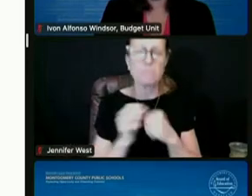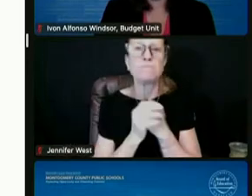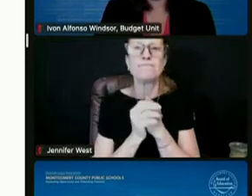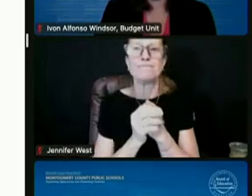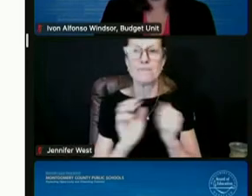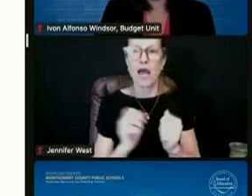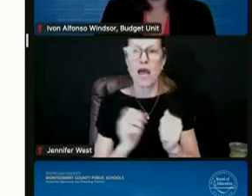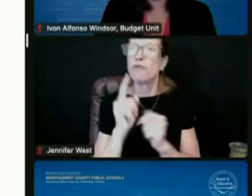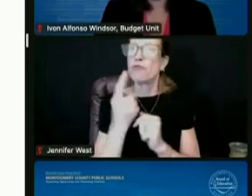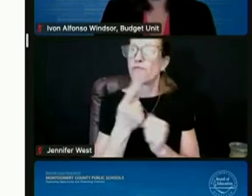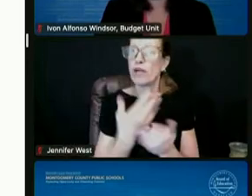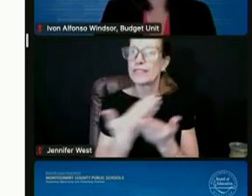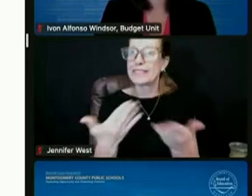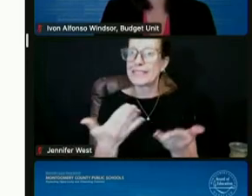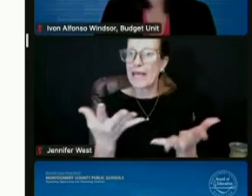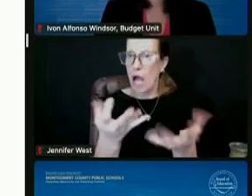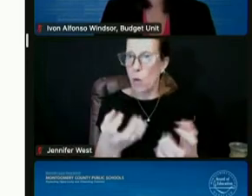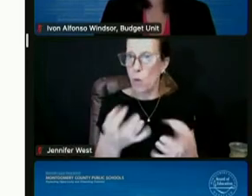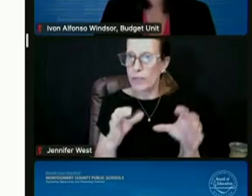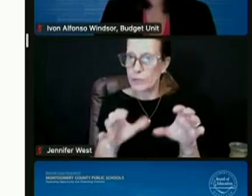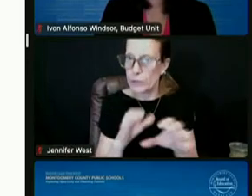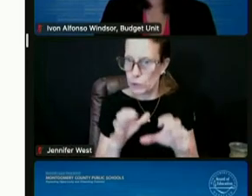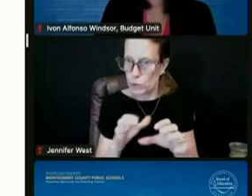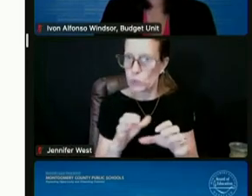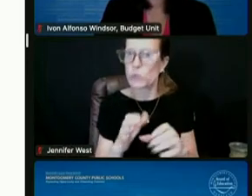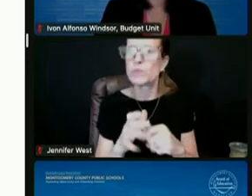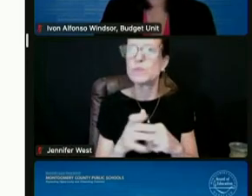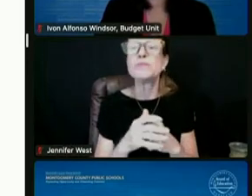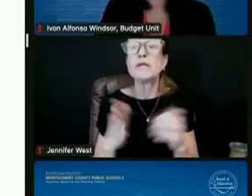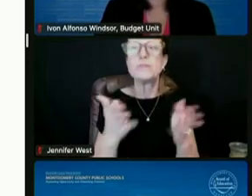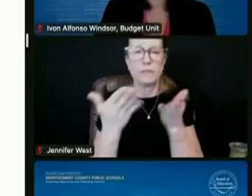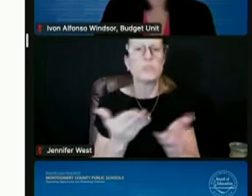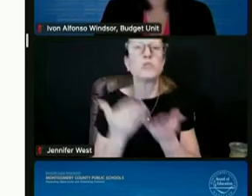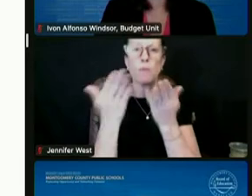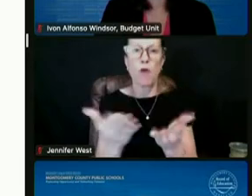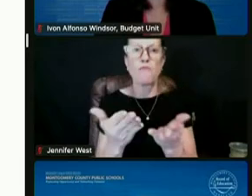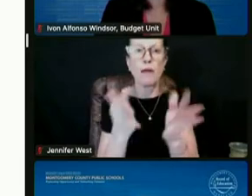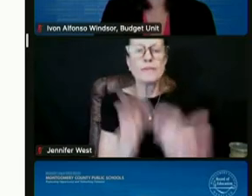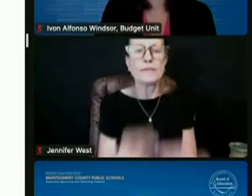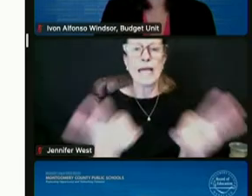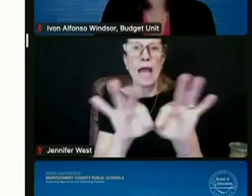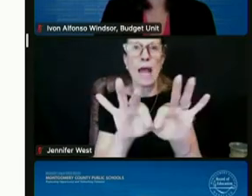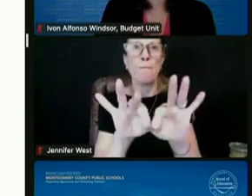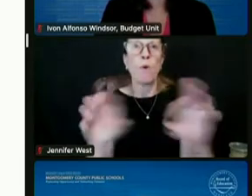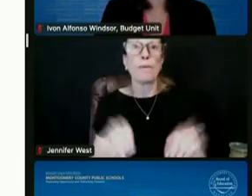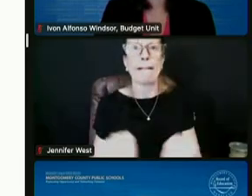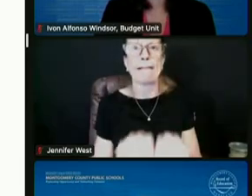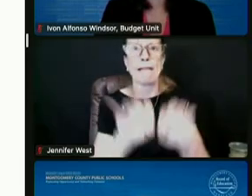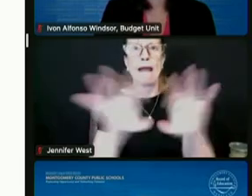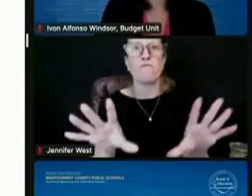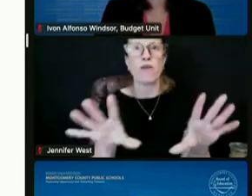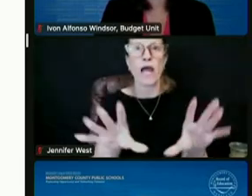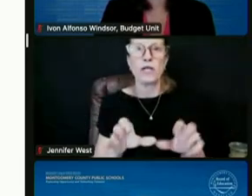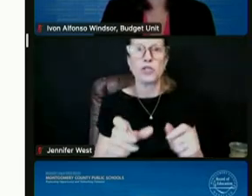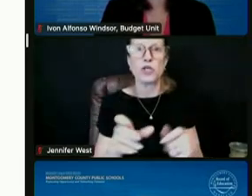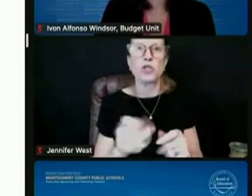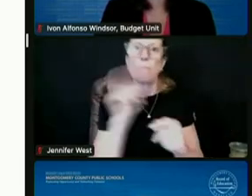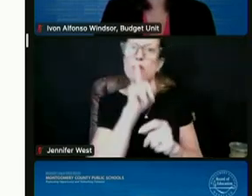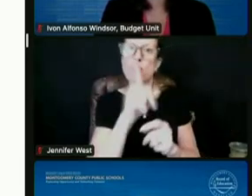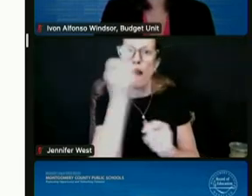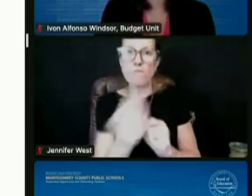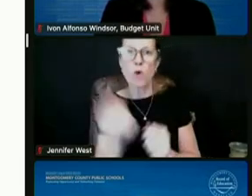do within this budget conversation is provide an important point of clarification to ensure that we're all on the same